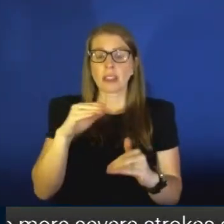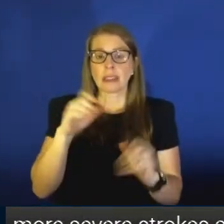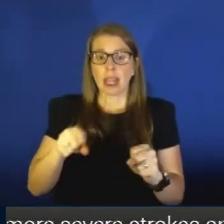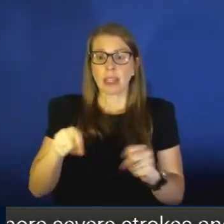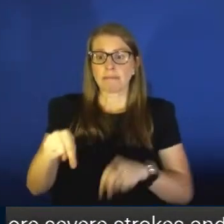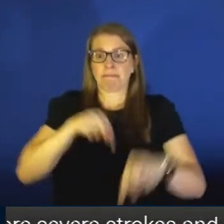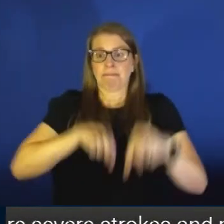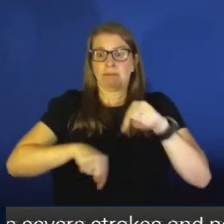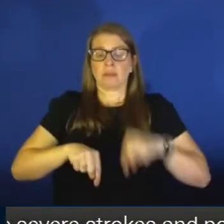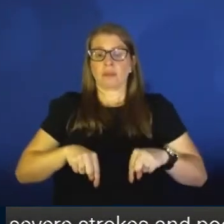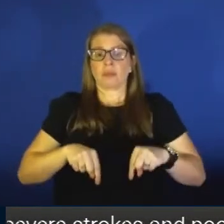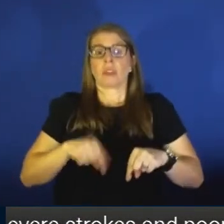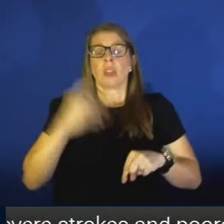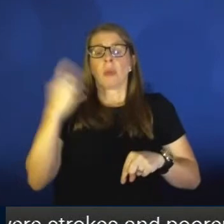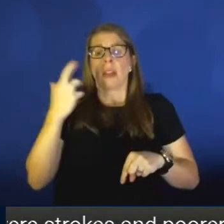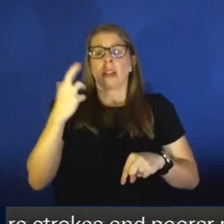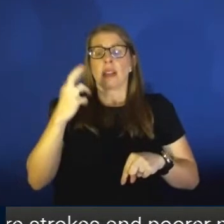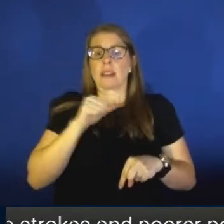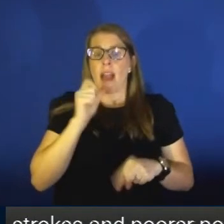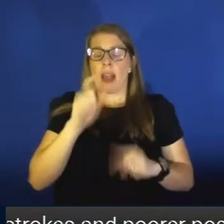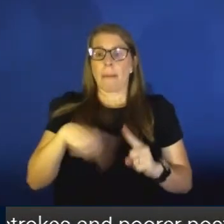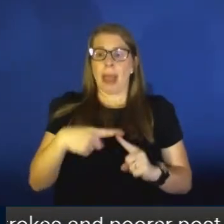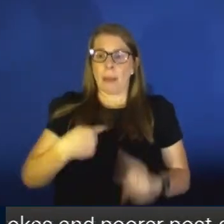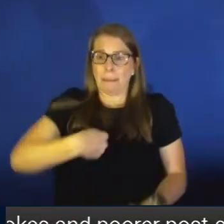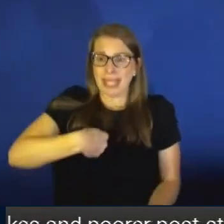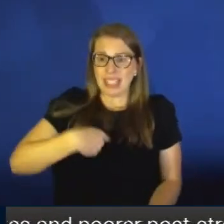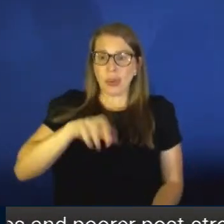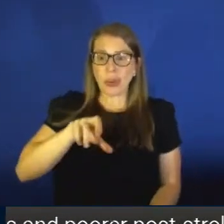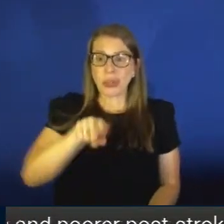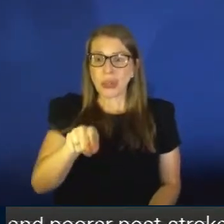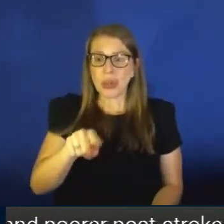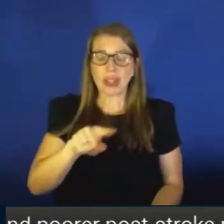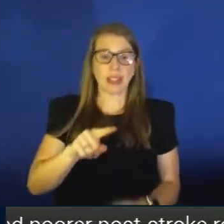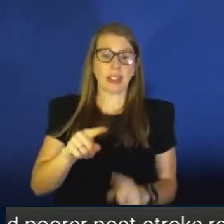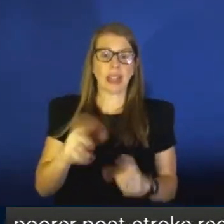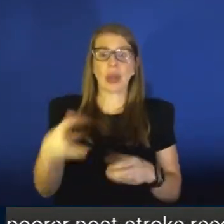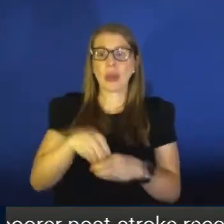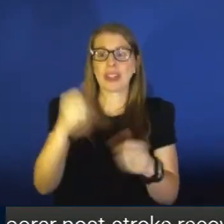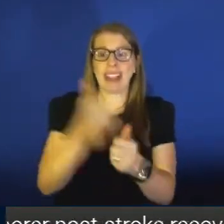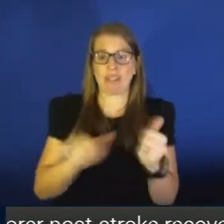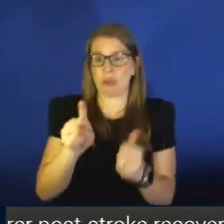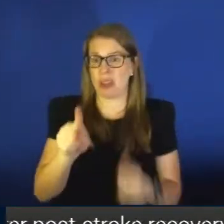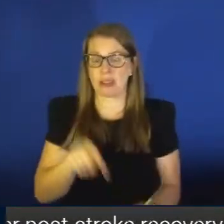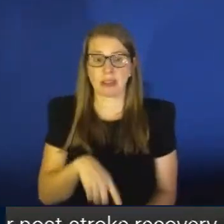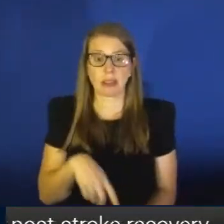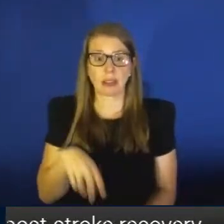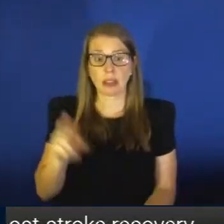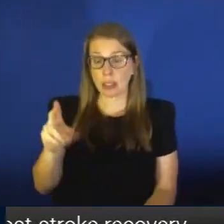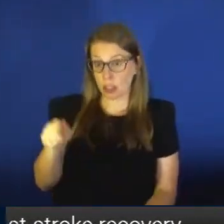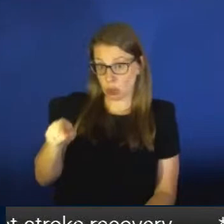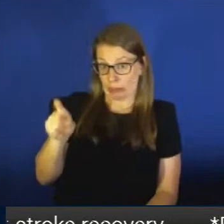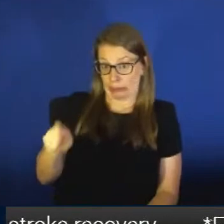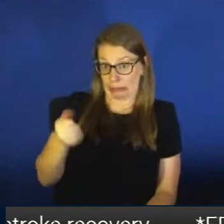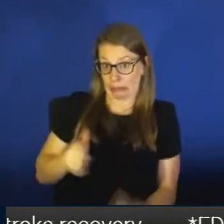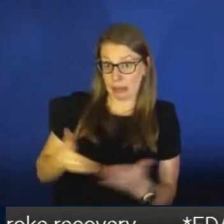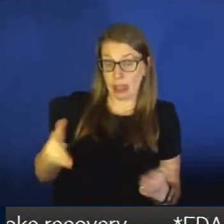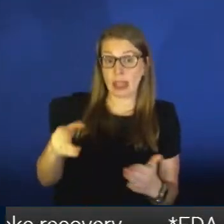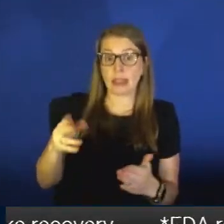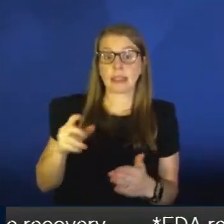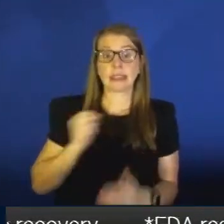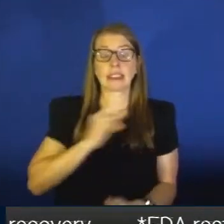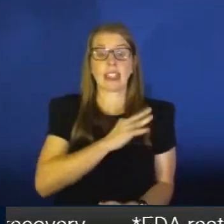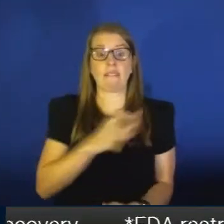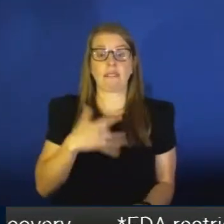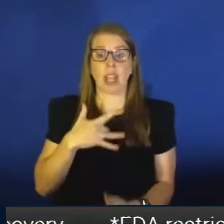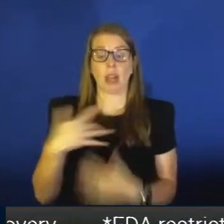about me or you, it's about everybody. Nicole, do you need anything? Staff has been feeling it for sure.